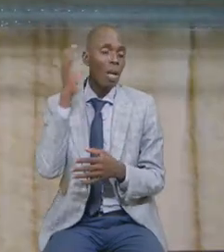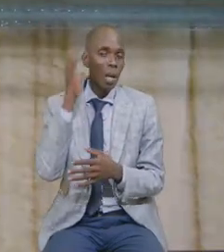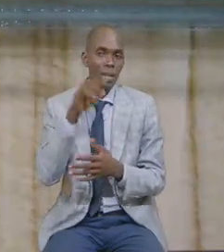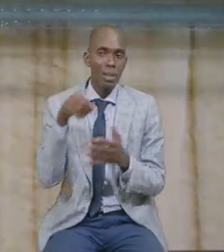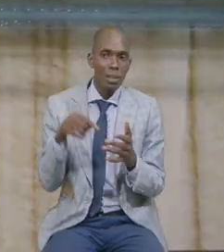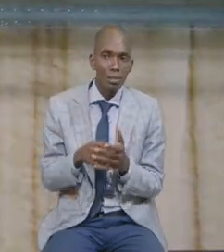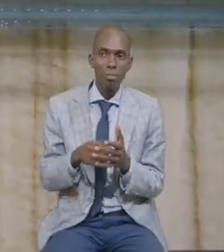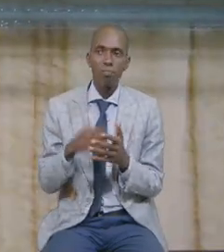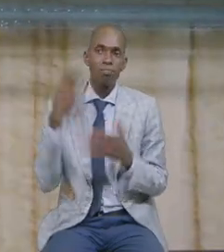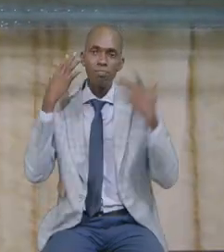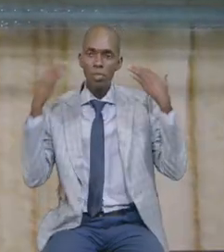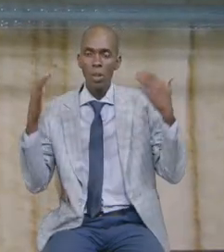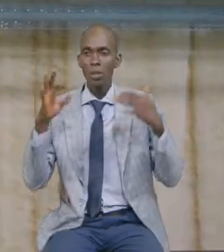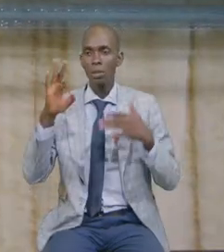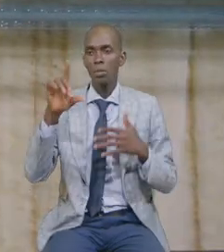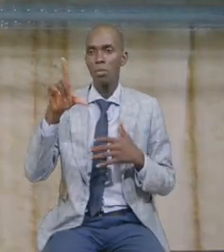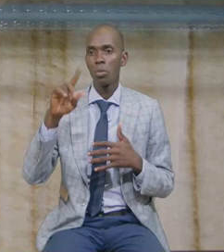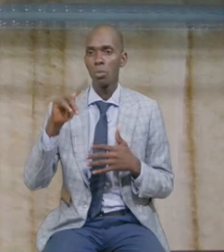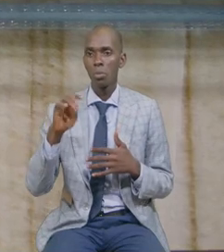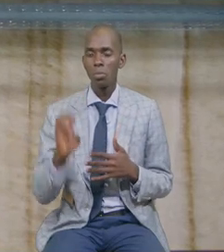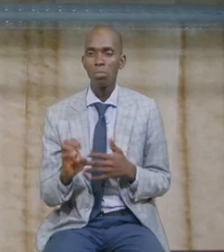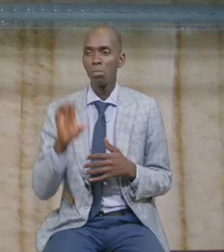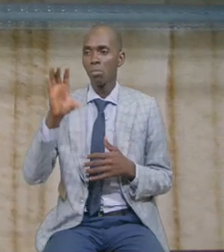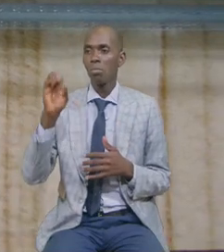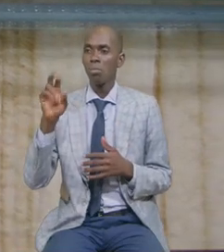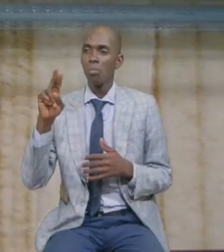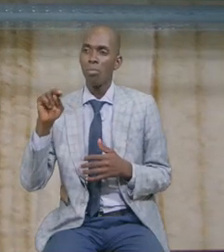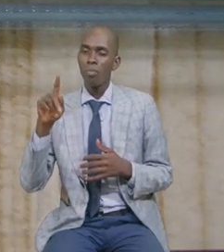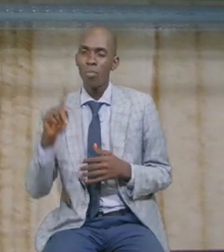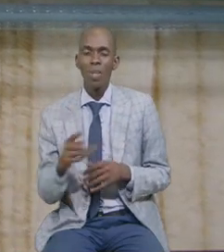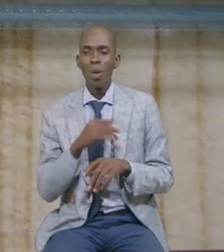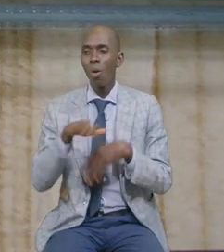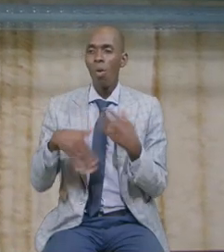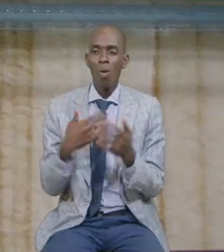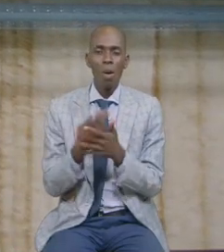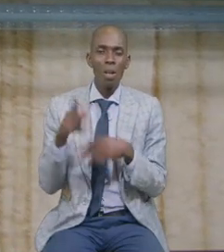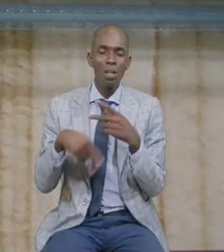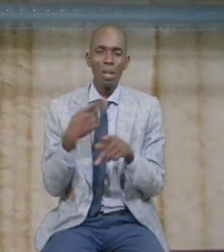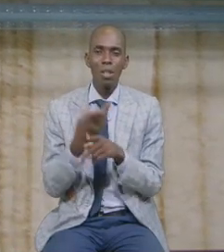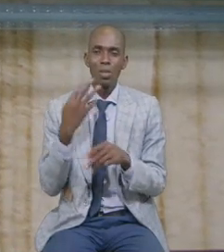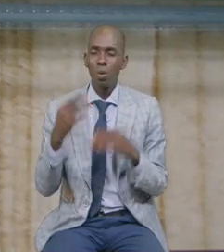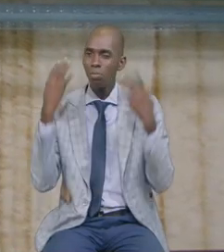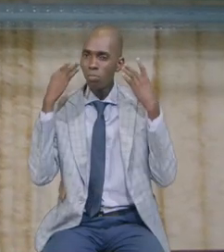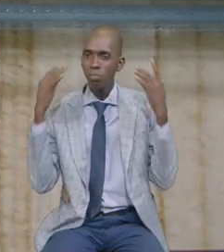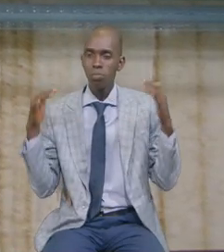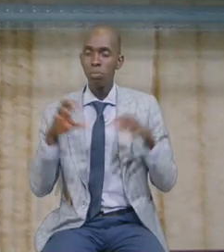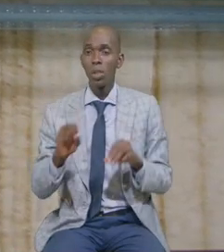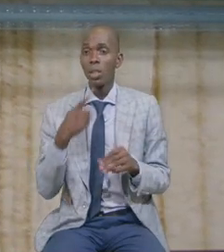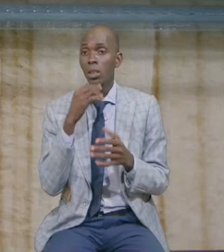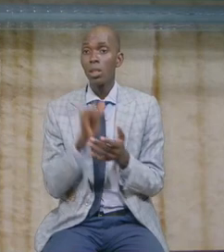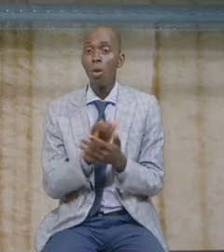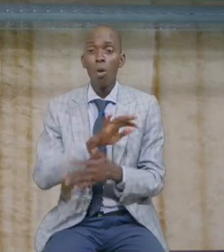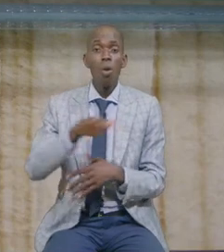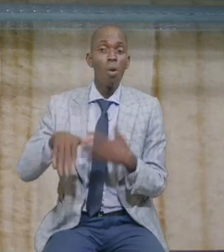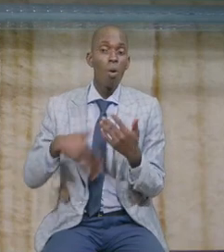harp, sackbut, psaltery, and all kinds of music, it says, all the people,